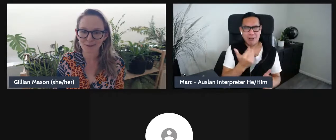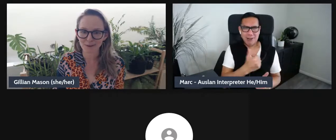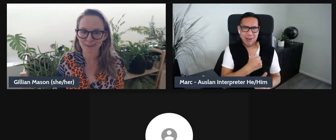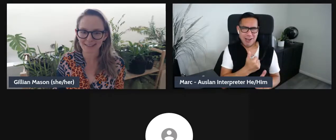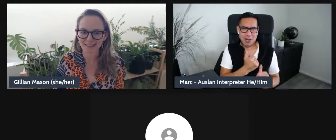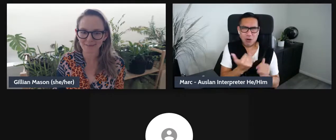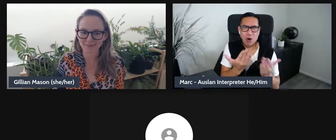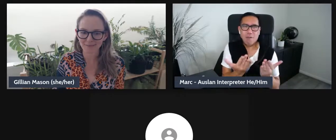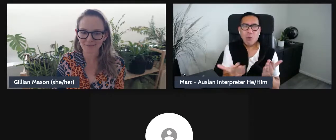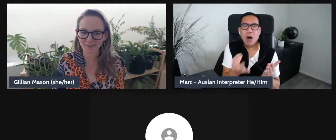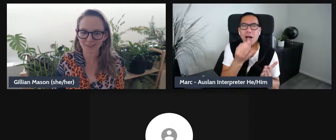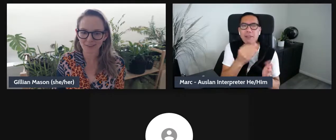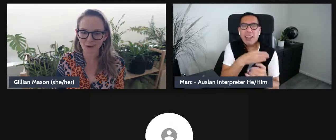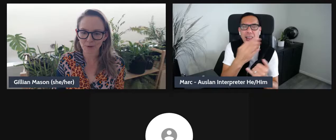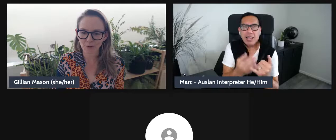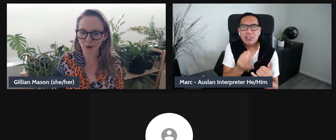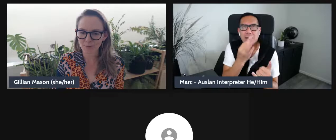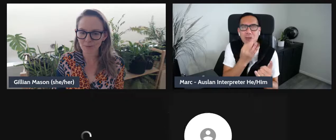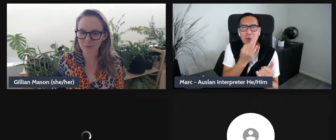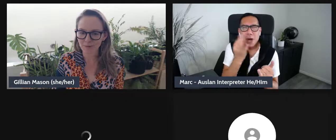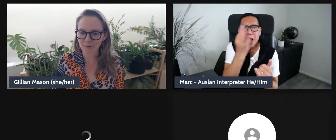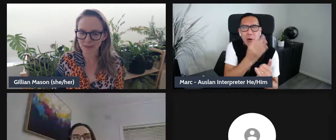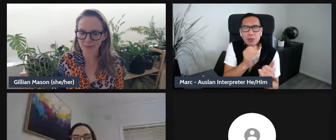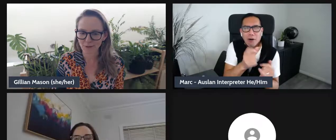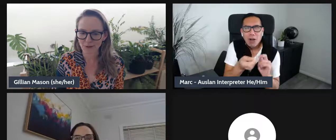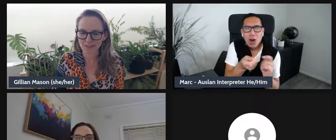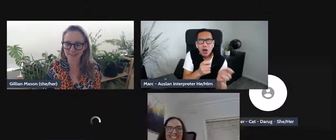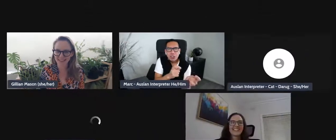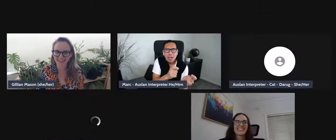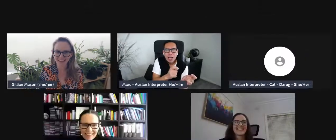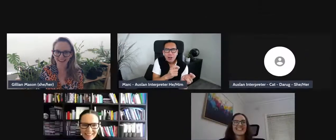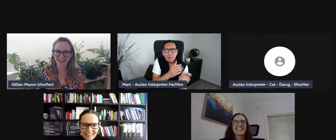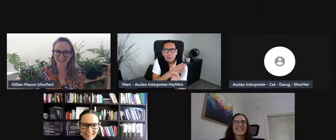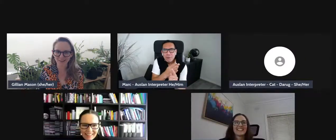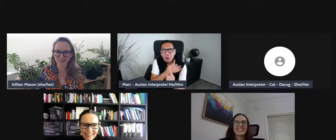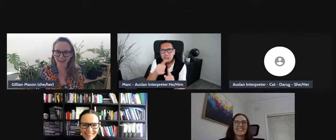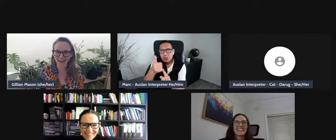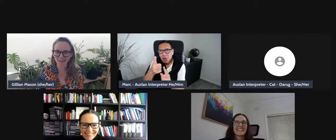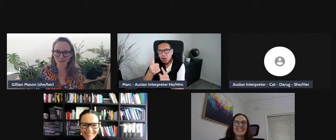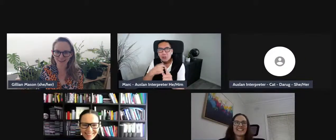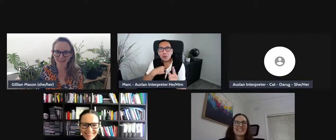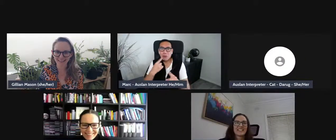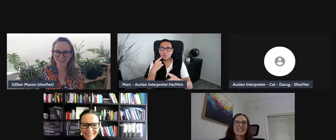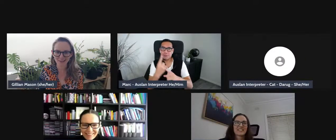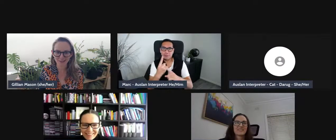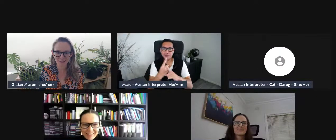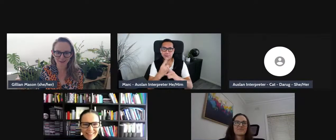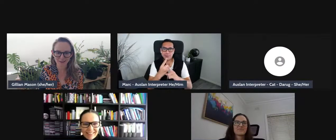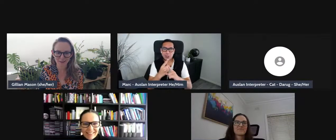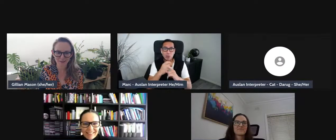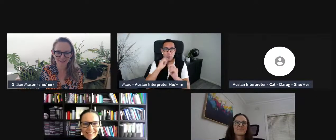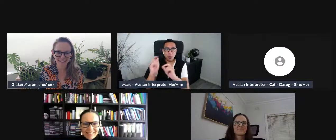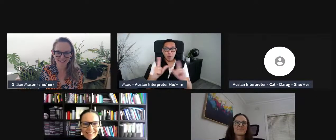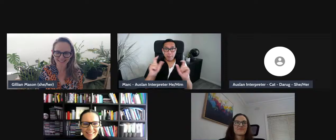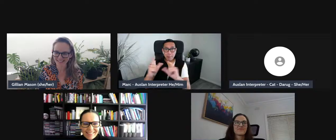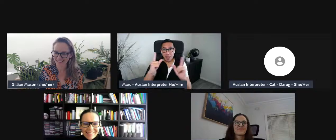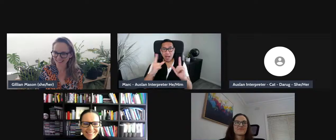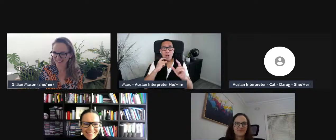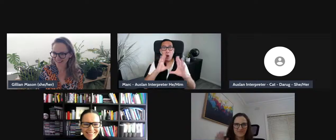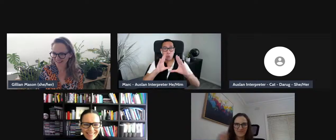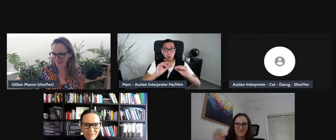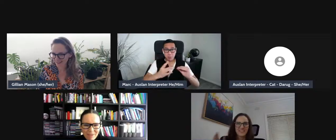to speak to us. So I'm going to pop them up on the screen first, and then I'll get out of the way. Thank you so much for being with